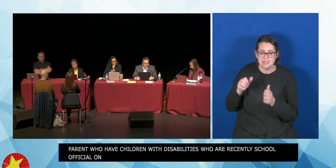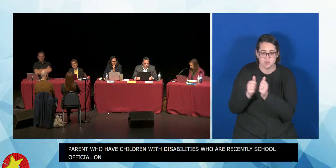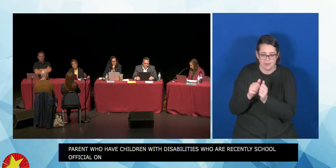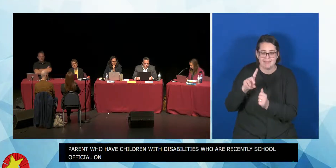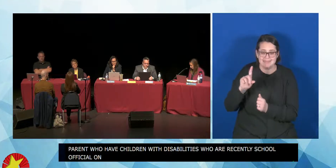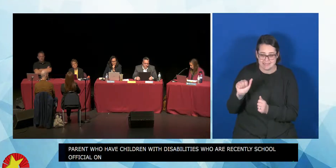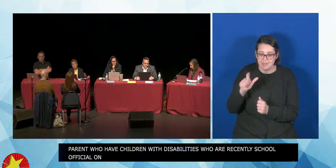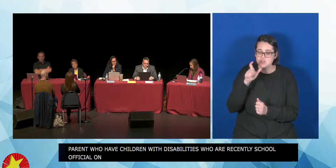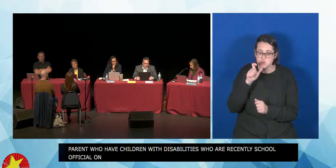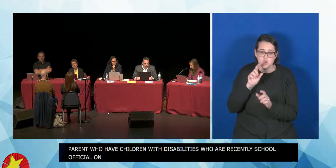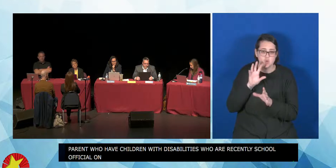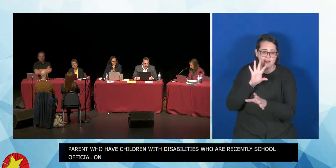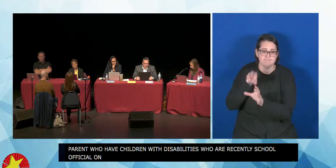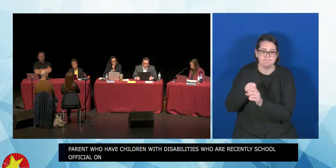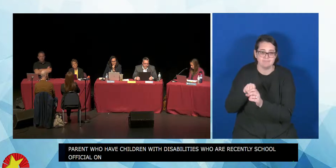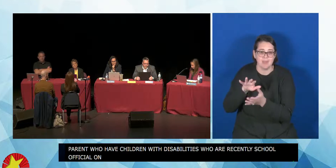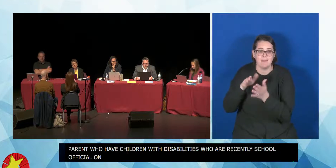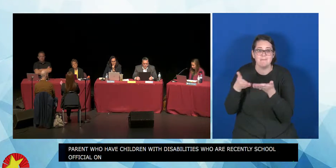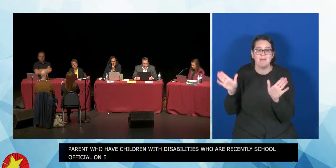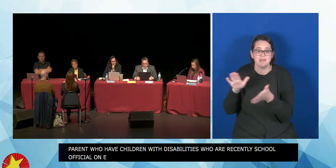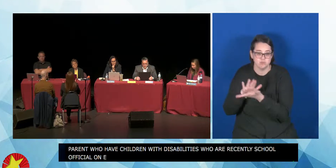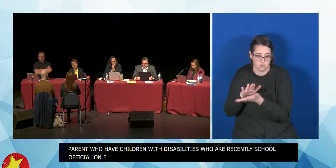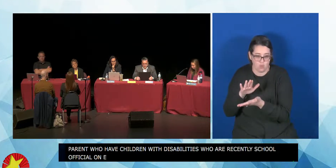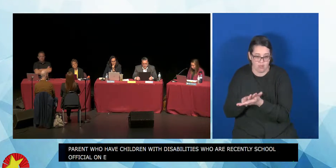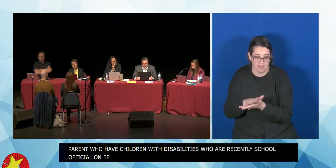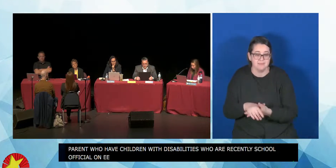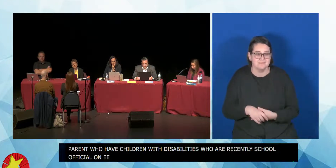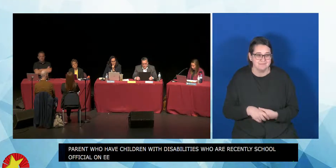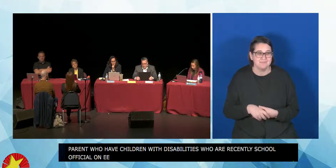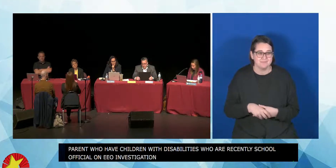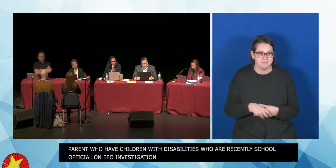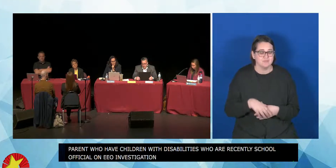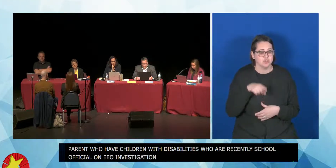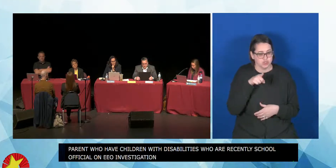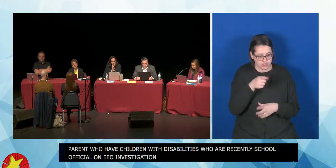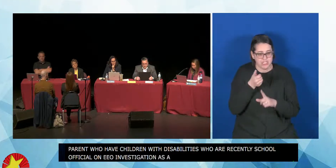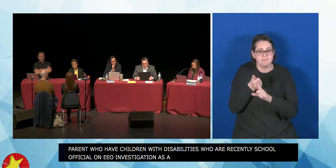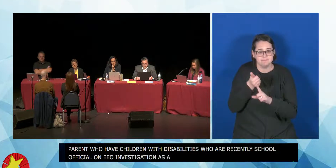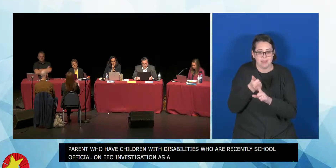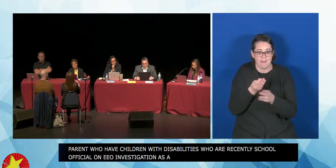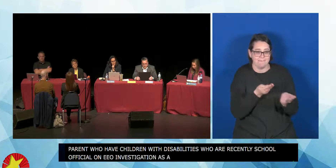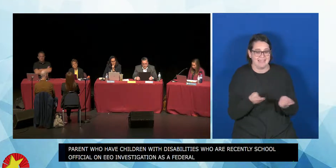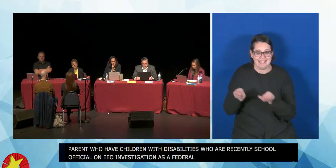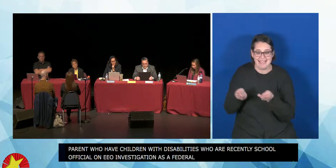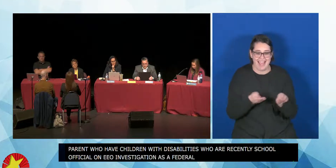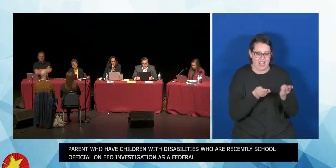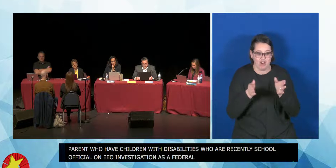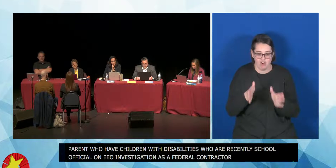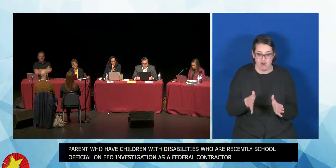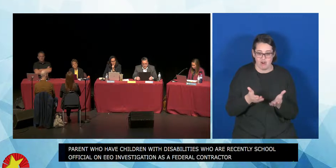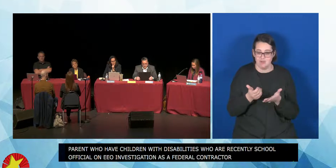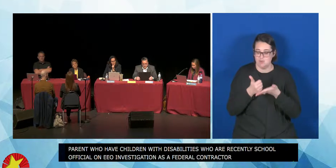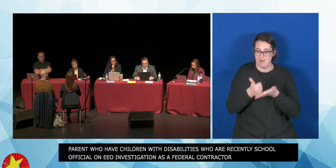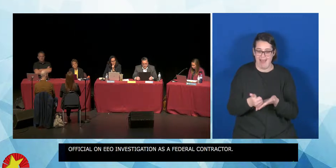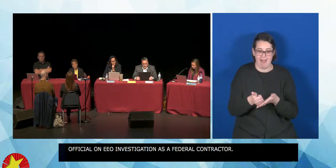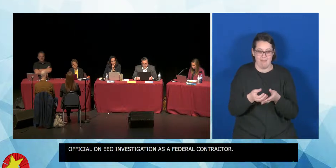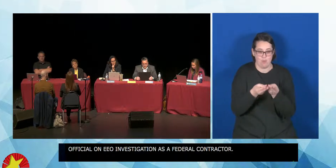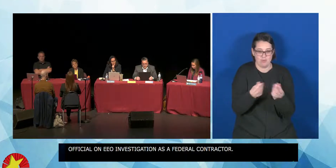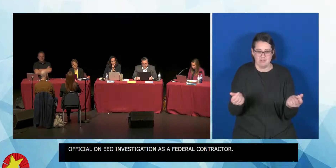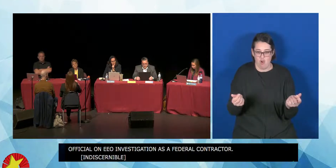a mediator in those situations to resolve those conflicts. So she